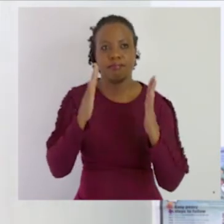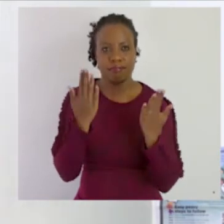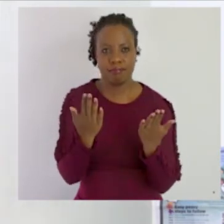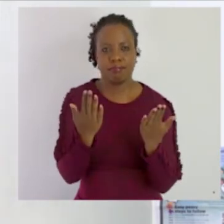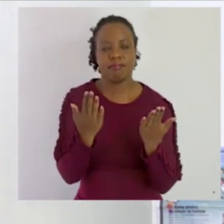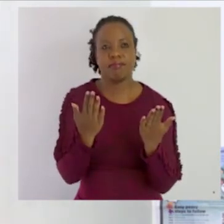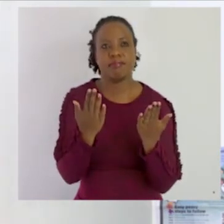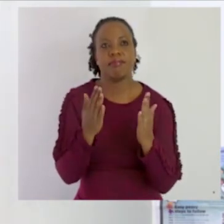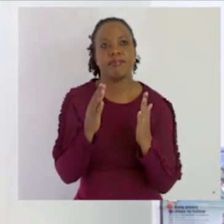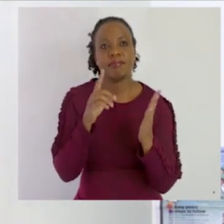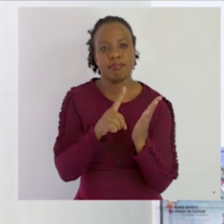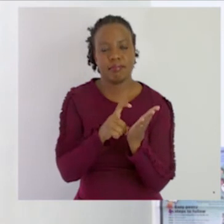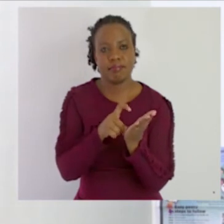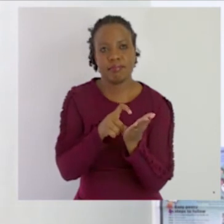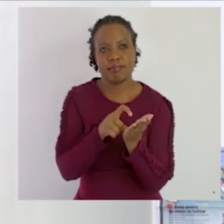sanitize.